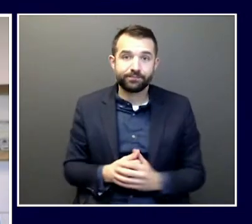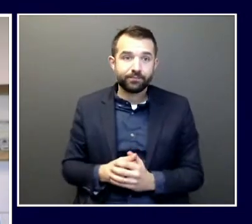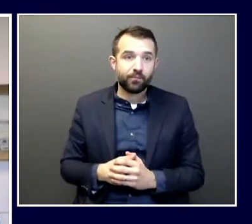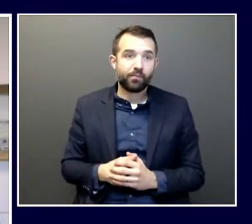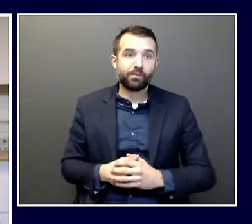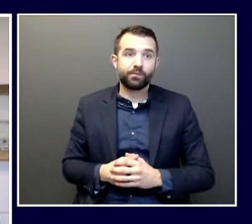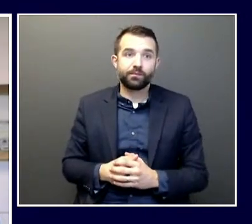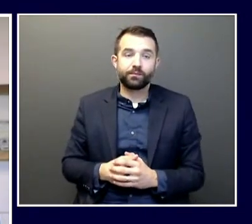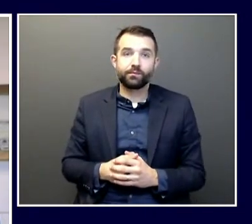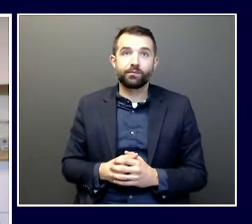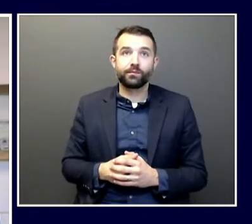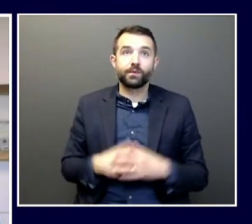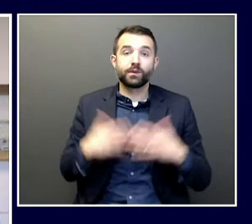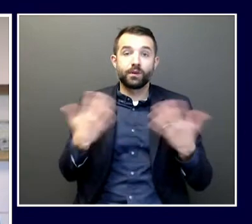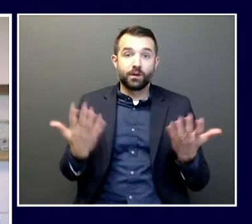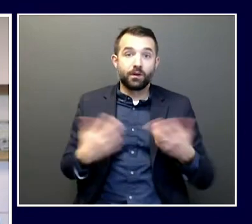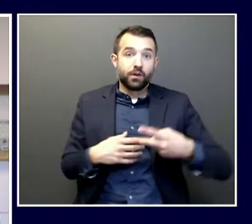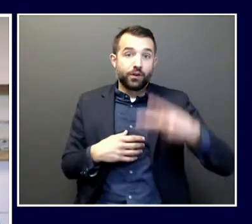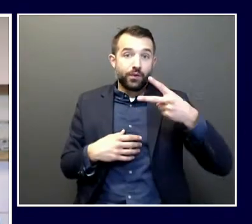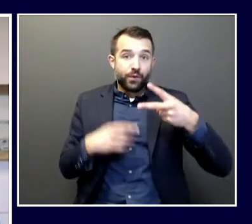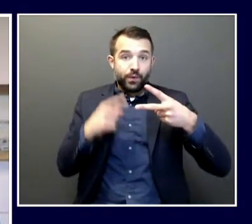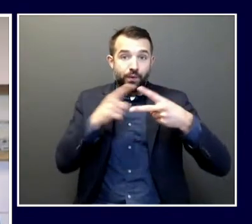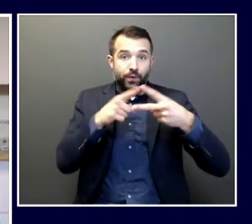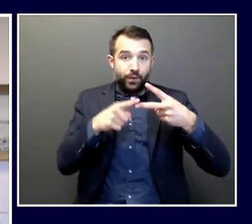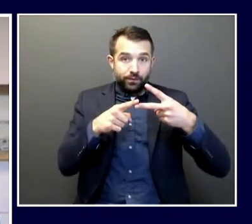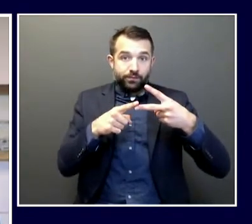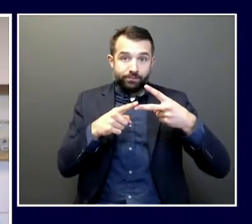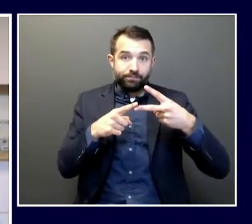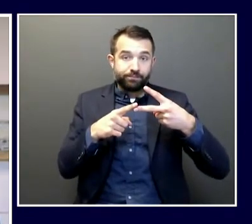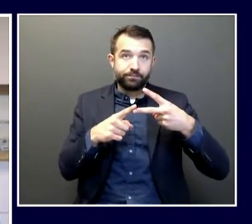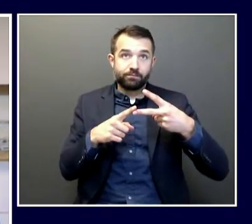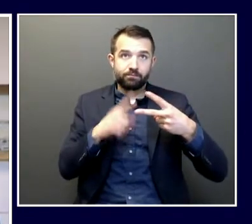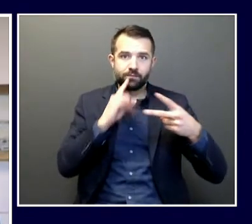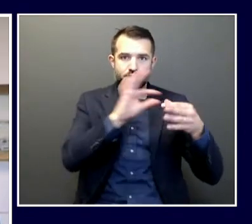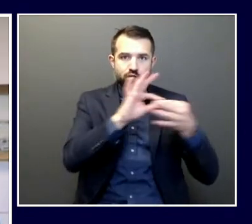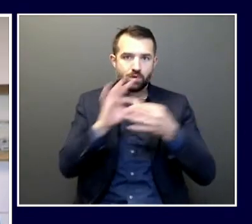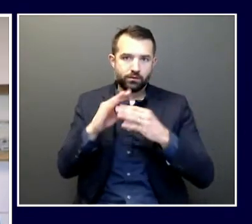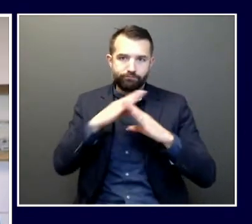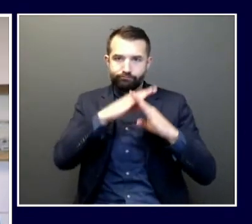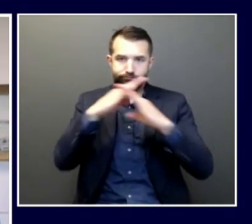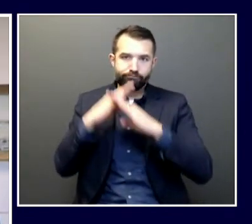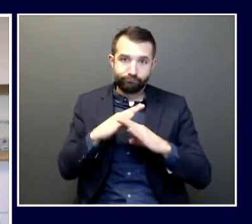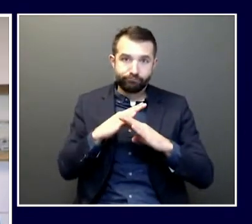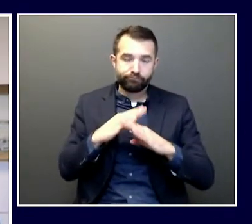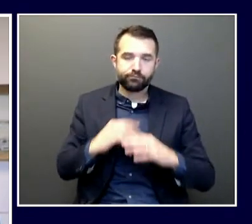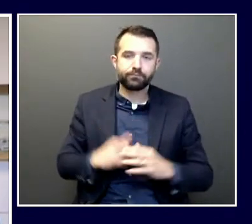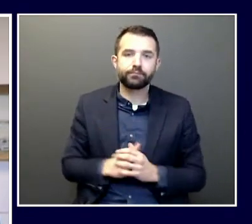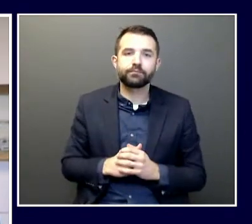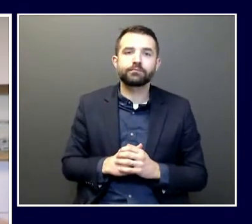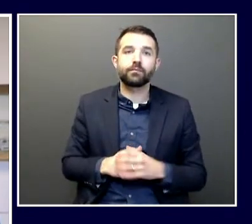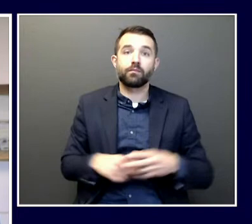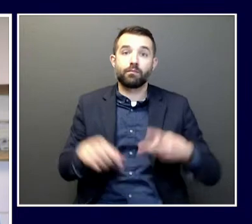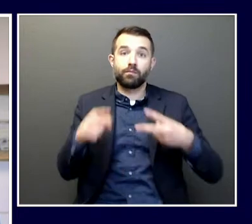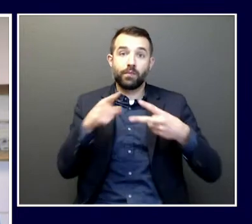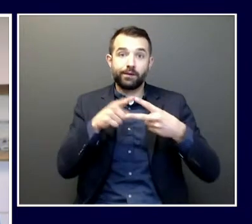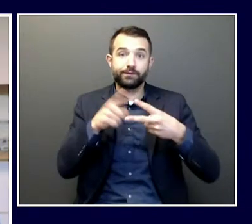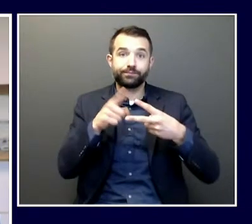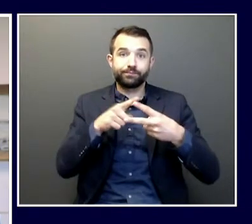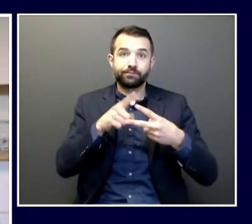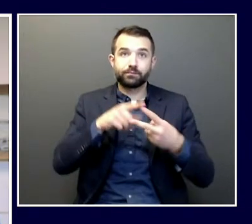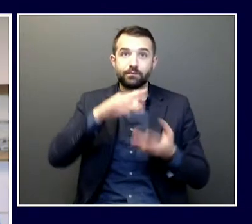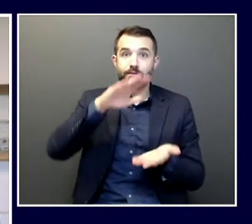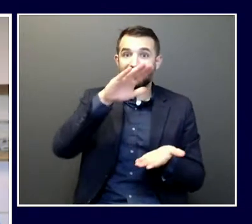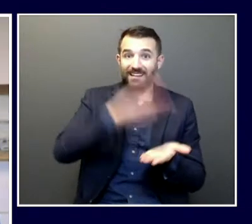are two things going on the immunity front. The first is their lower vaccination rates, which leads to